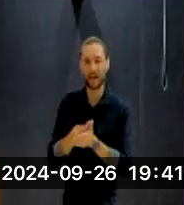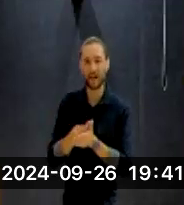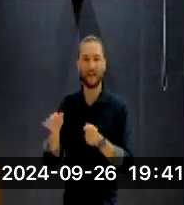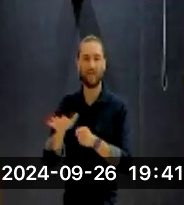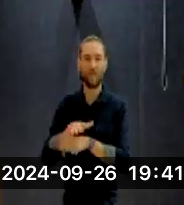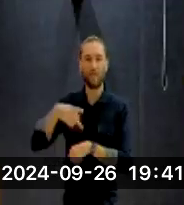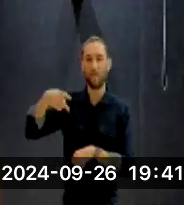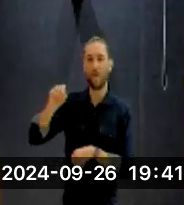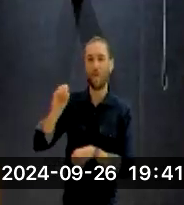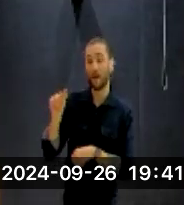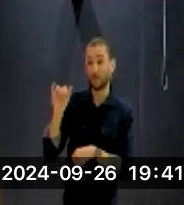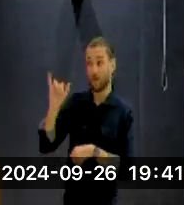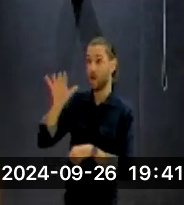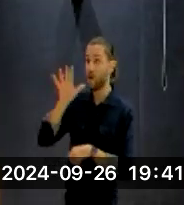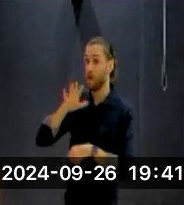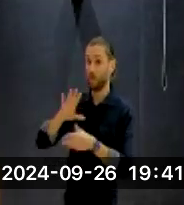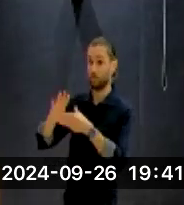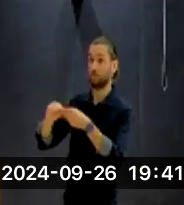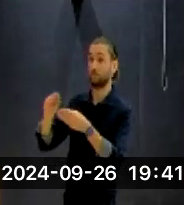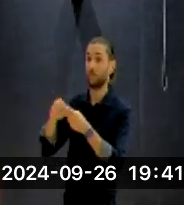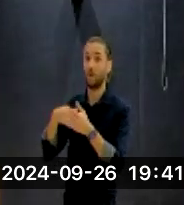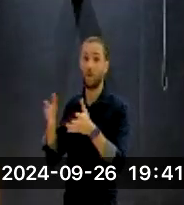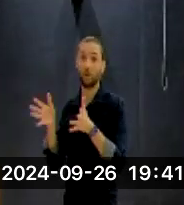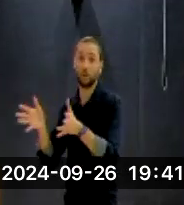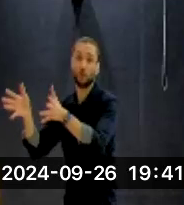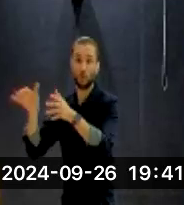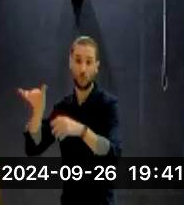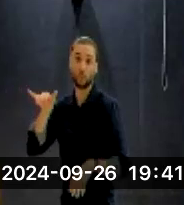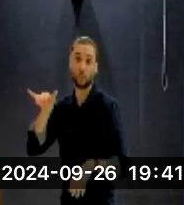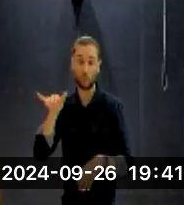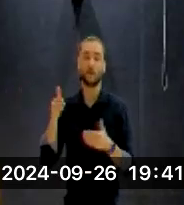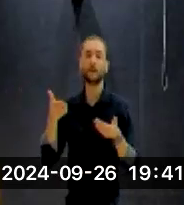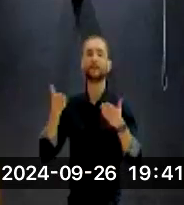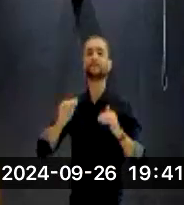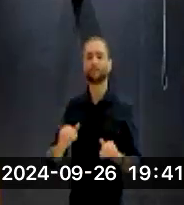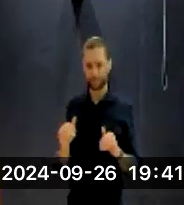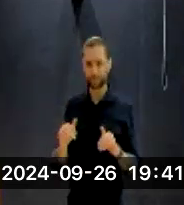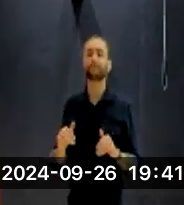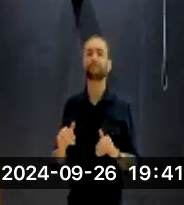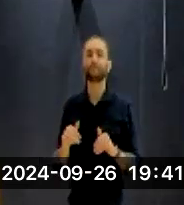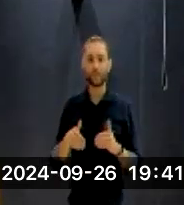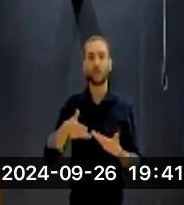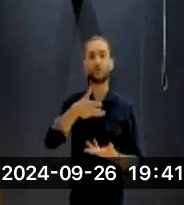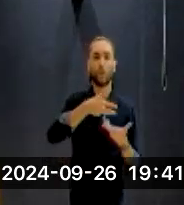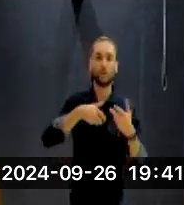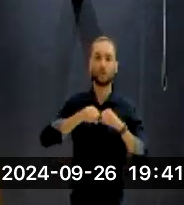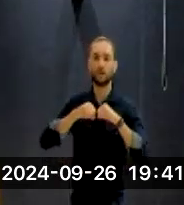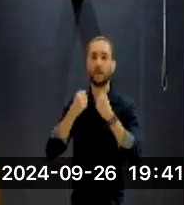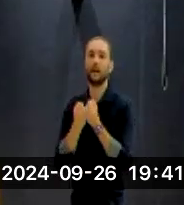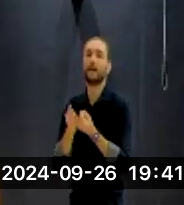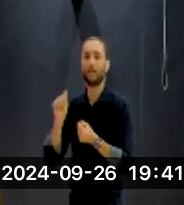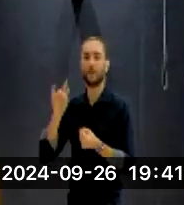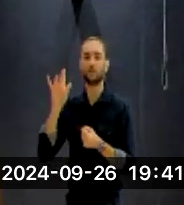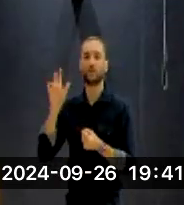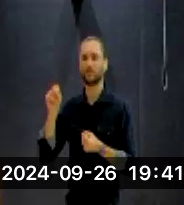urge her because she's in that arena. I also wanted to say that the Social Society Administration does, and I think the gentleman earlier said